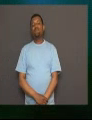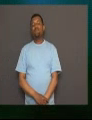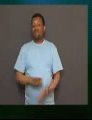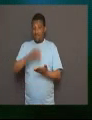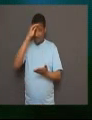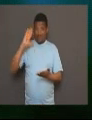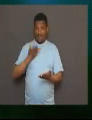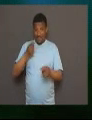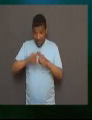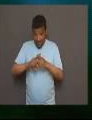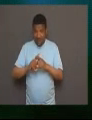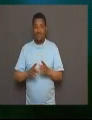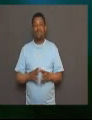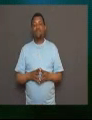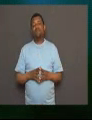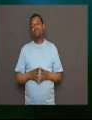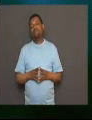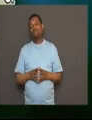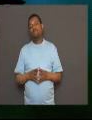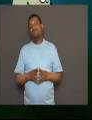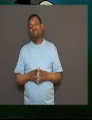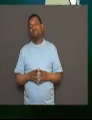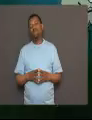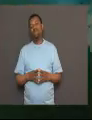Let's get back to our lesson.